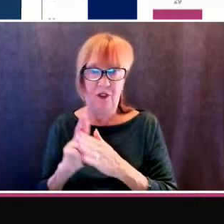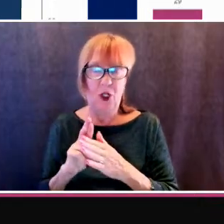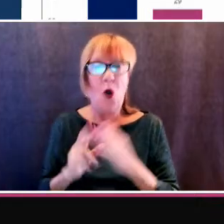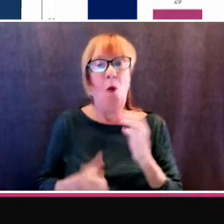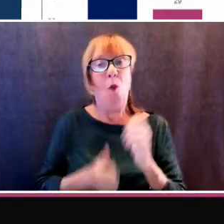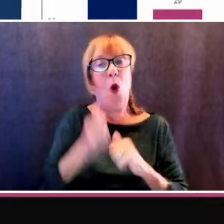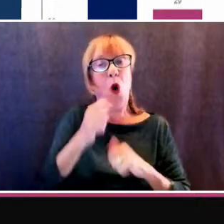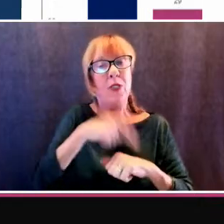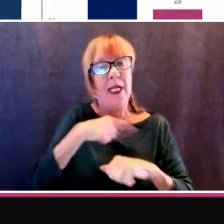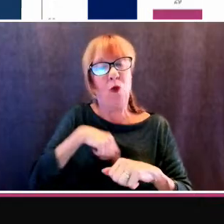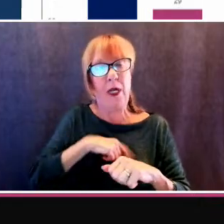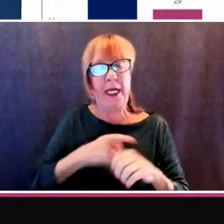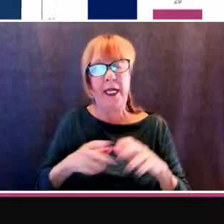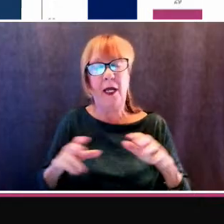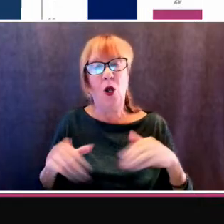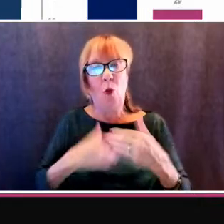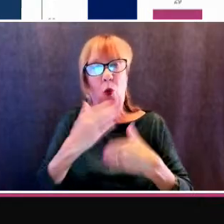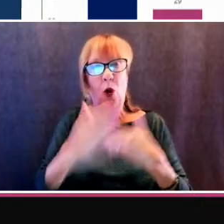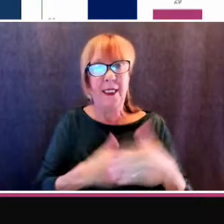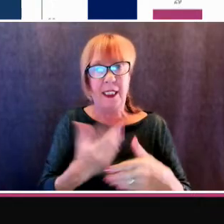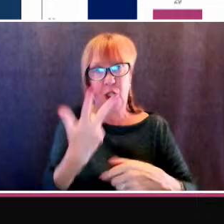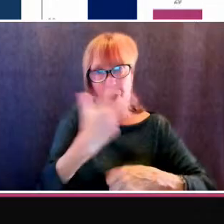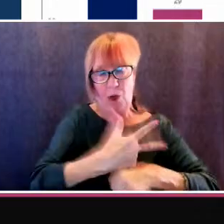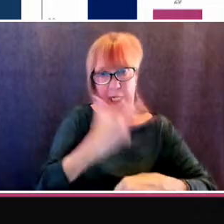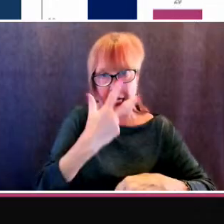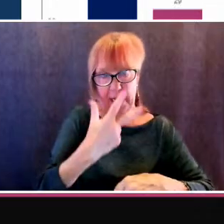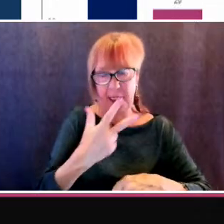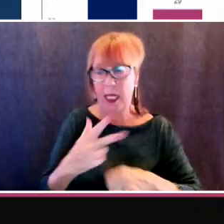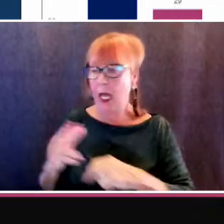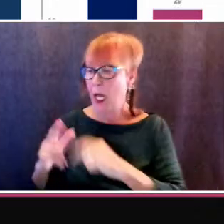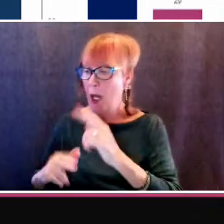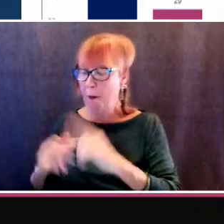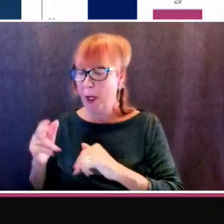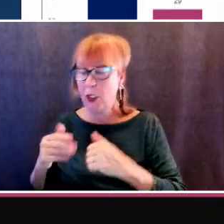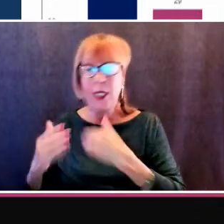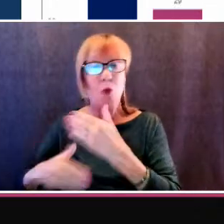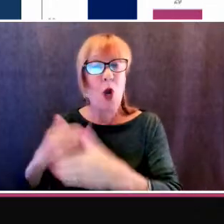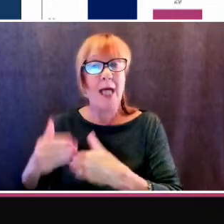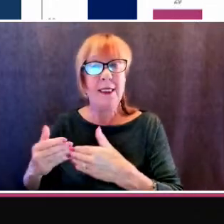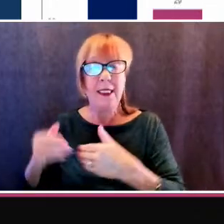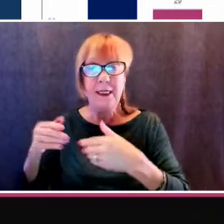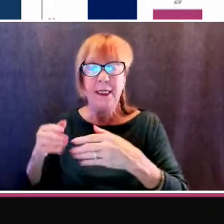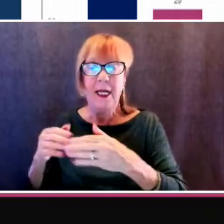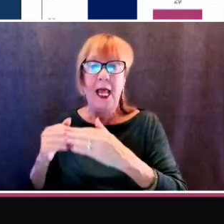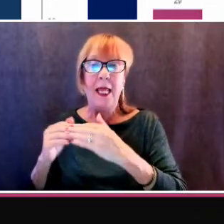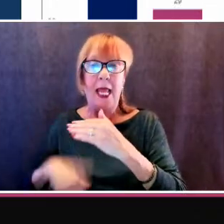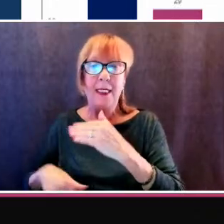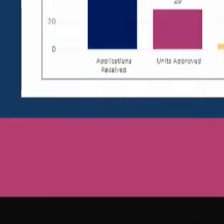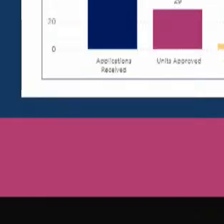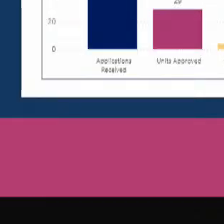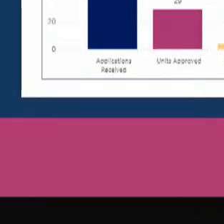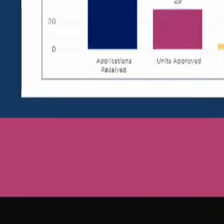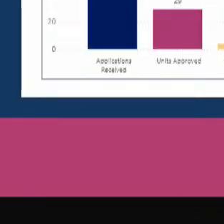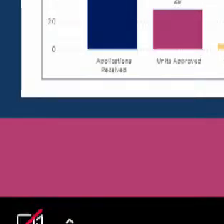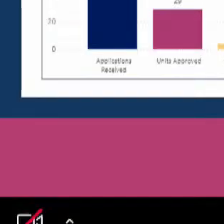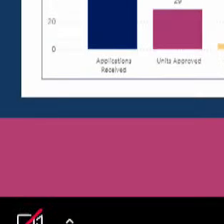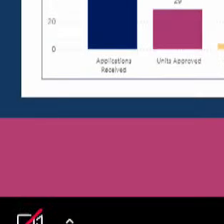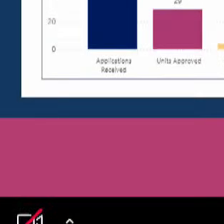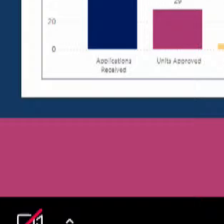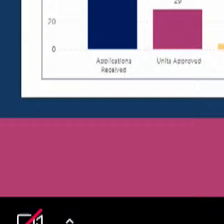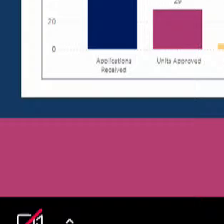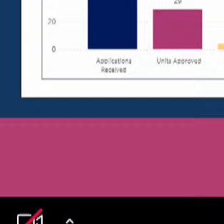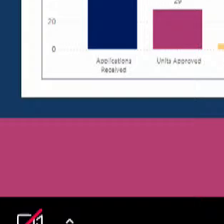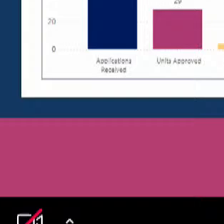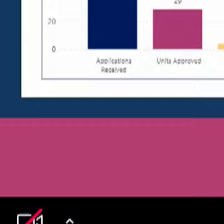days, and building have been processing initial reviews within 11 days and resubmittals within 2 days. Additional staff